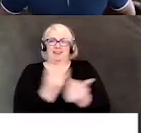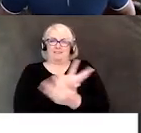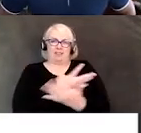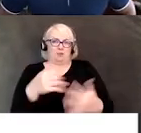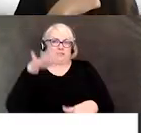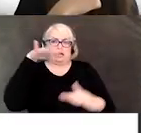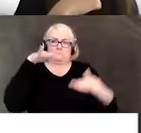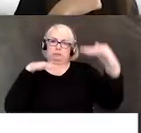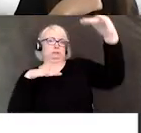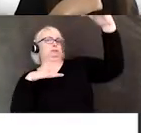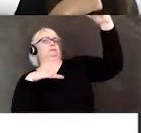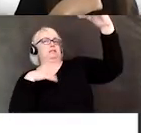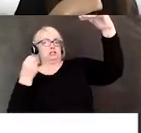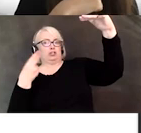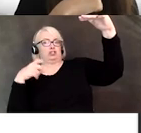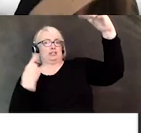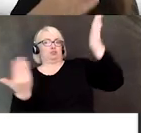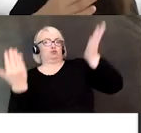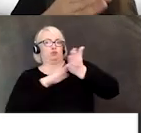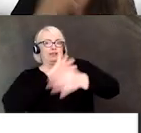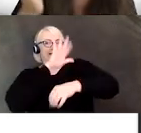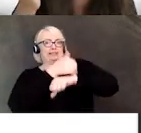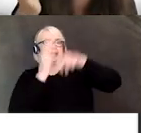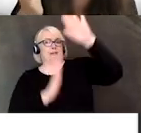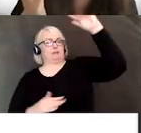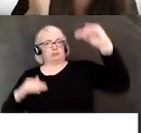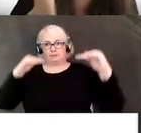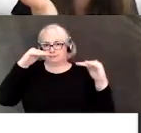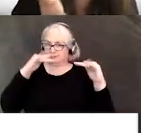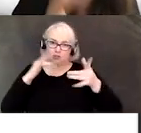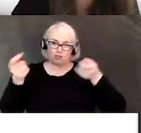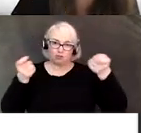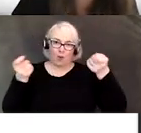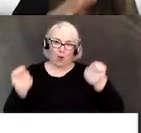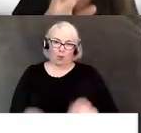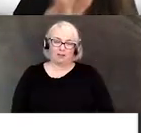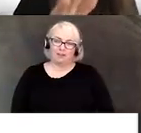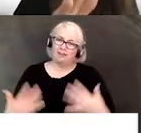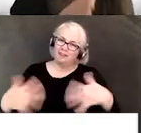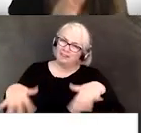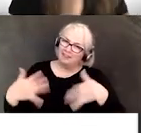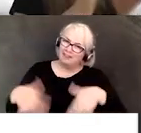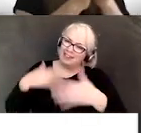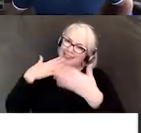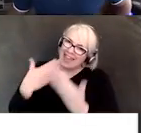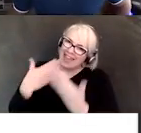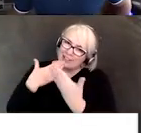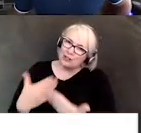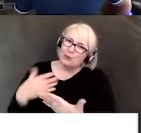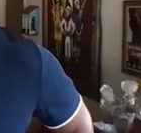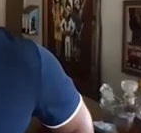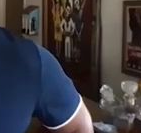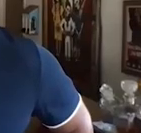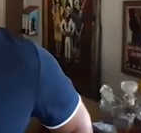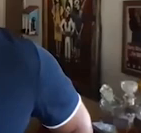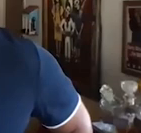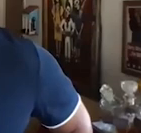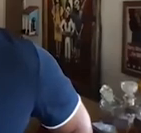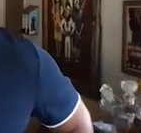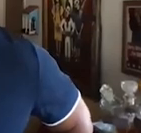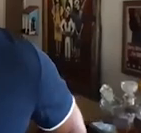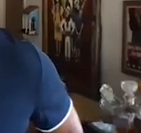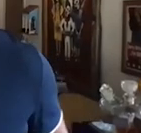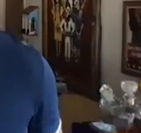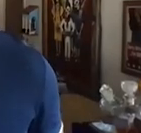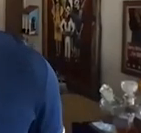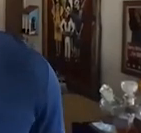That's, oh, that's awesome. Um, well, thank you guys. This, uh, that was great. Thank you. Um, and let's, uh,